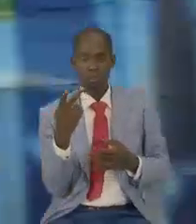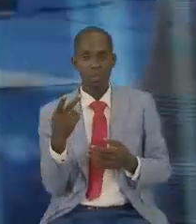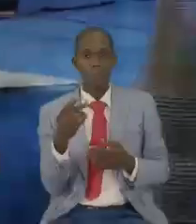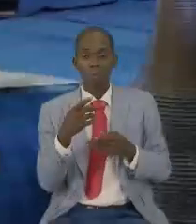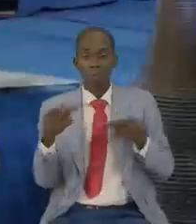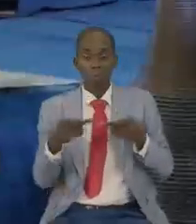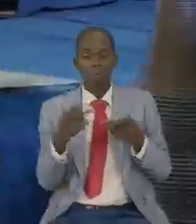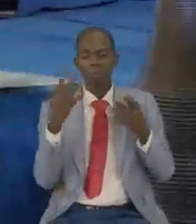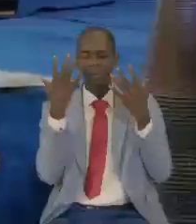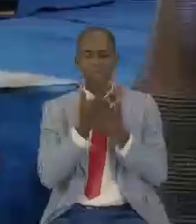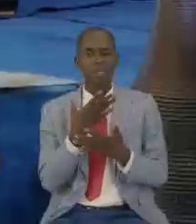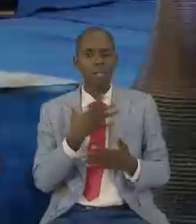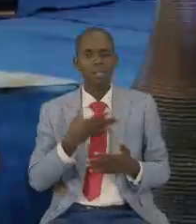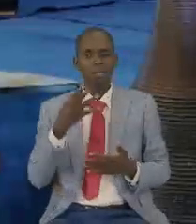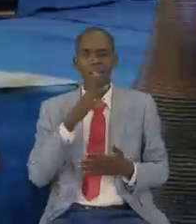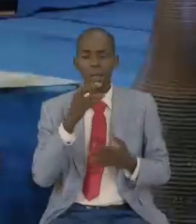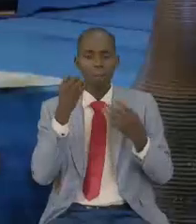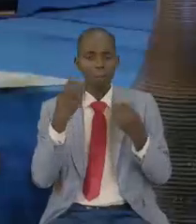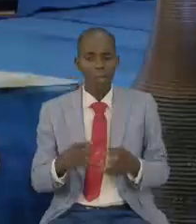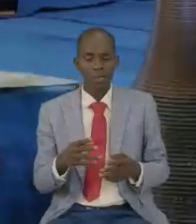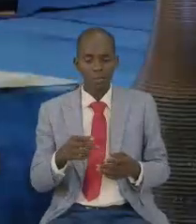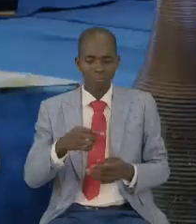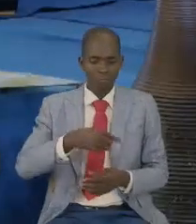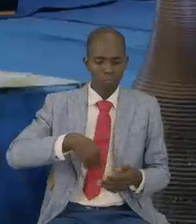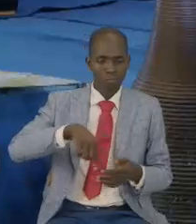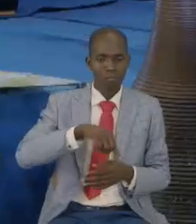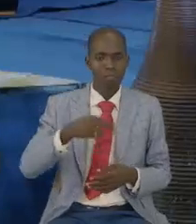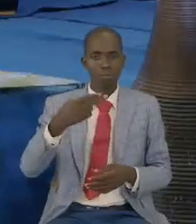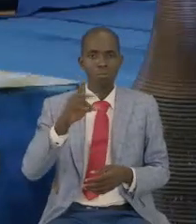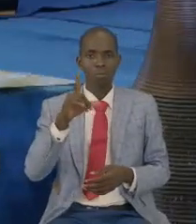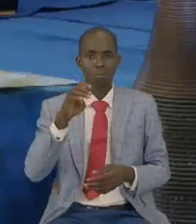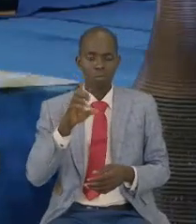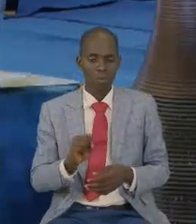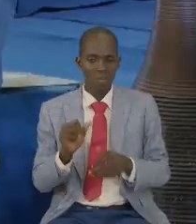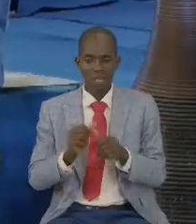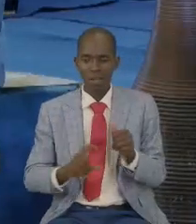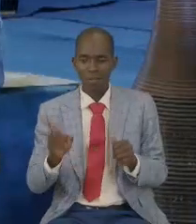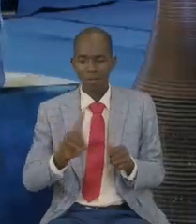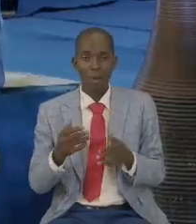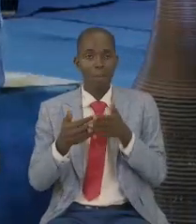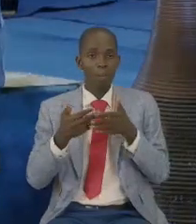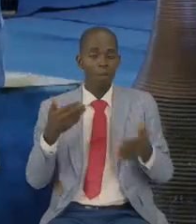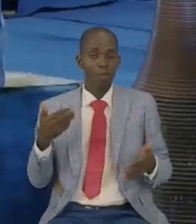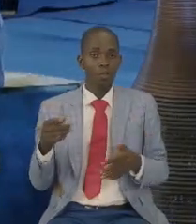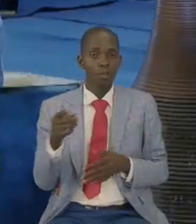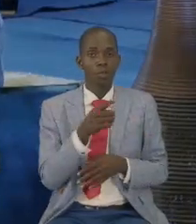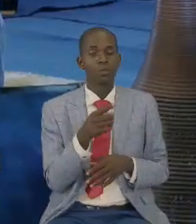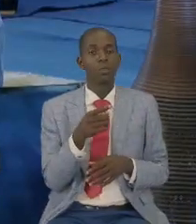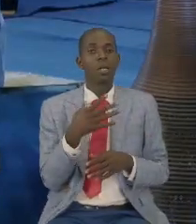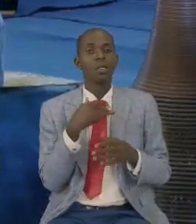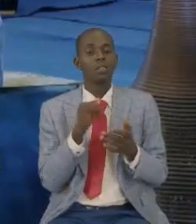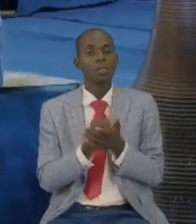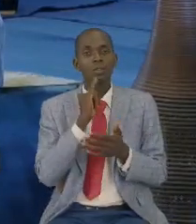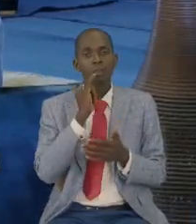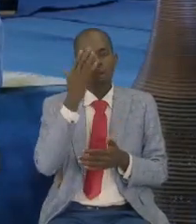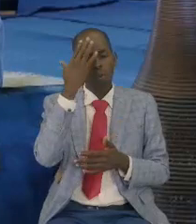every day in every way before every person. That's why we human beings, because we